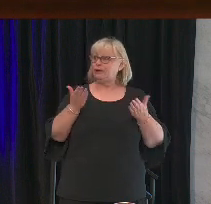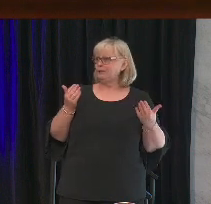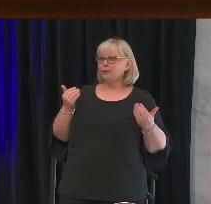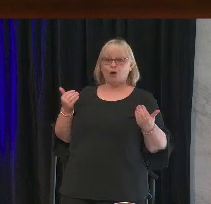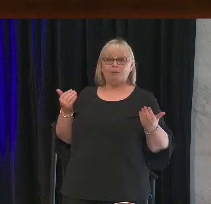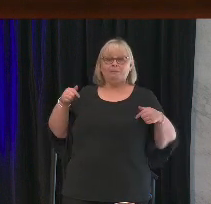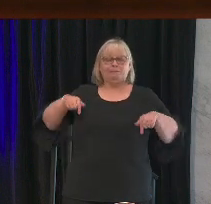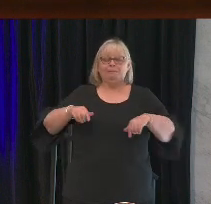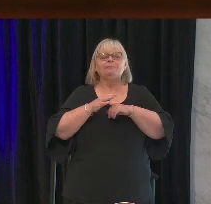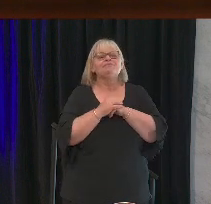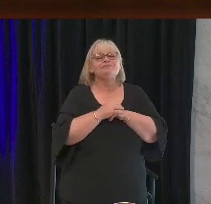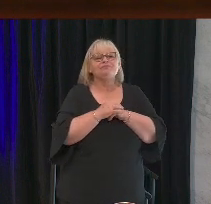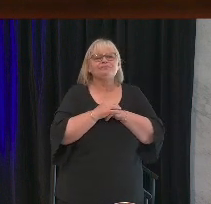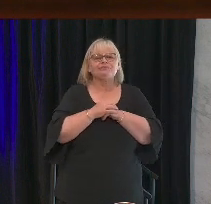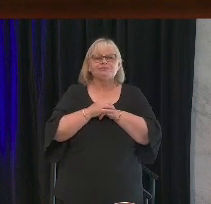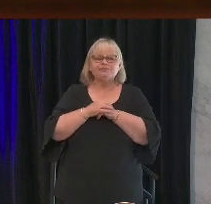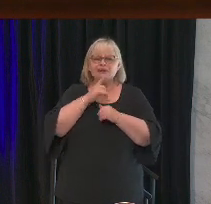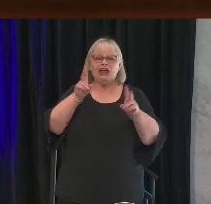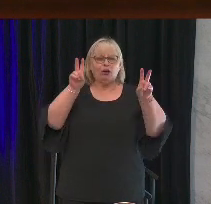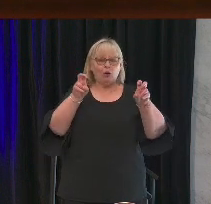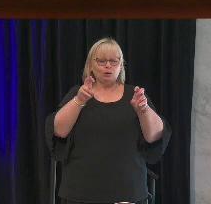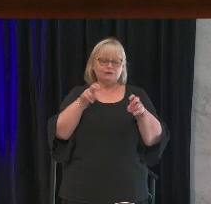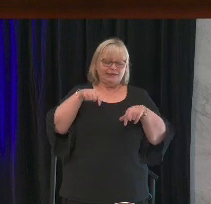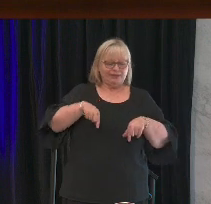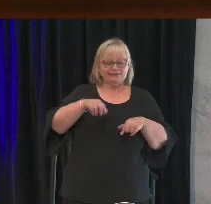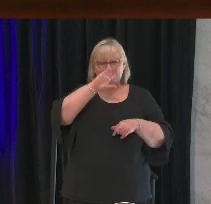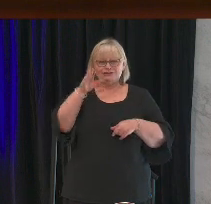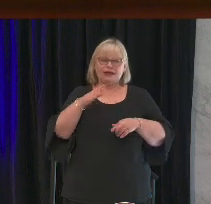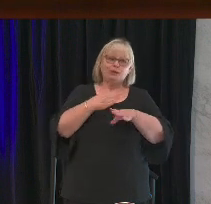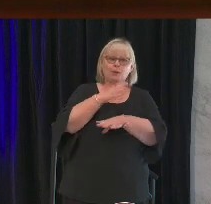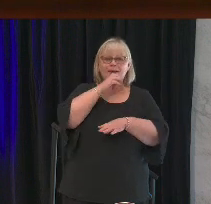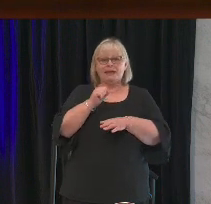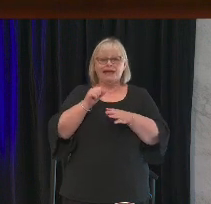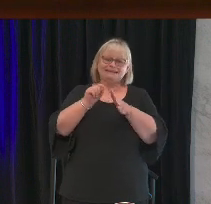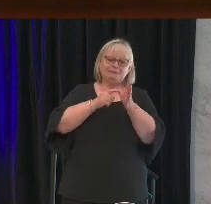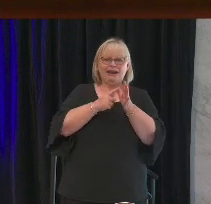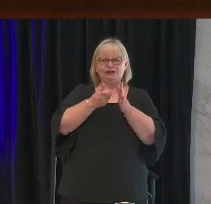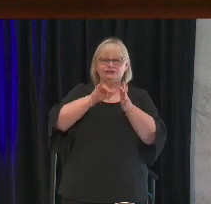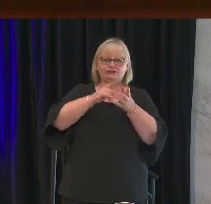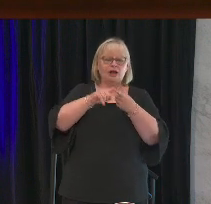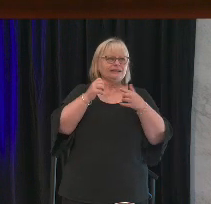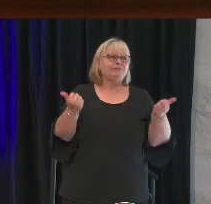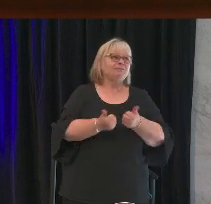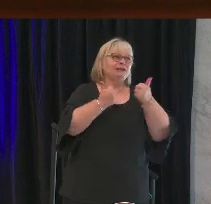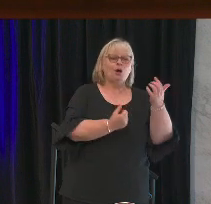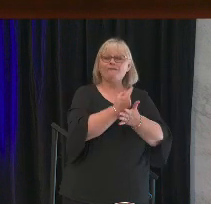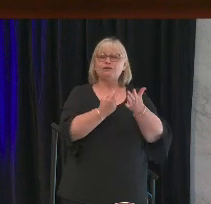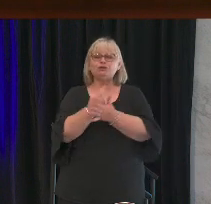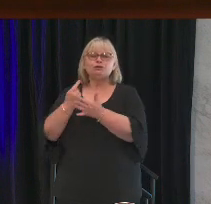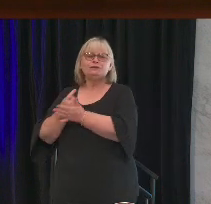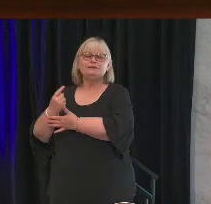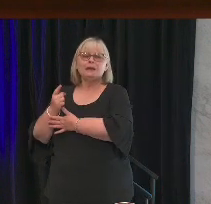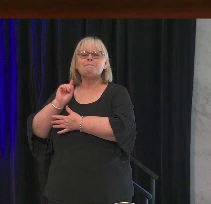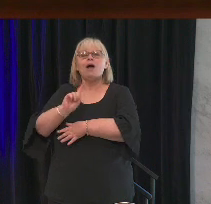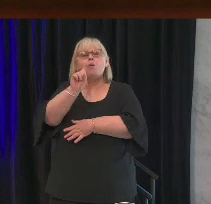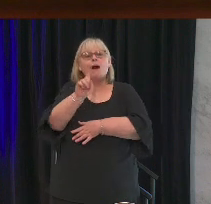open arms. He called our country the working man's paradise, a land where opportunities abound. But there was one thing Eddie